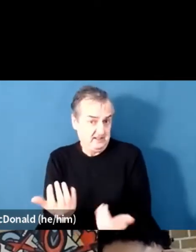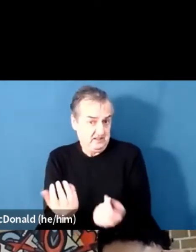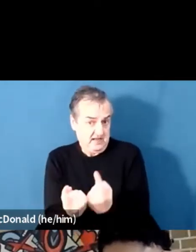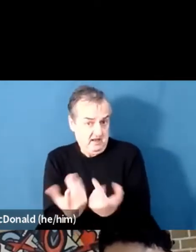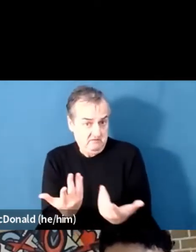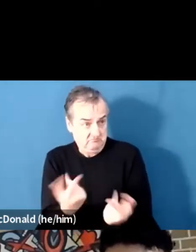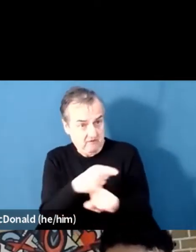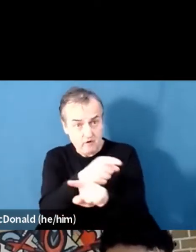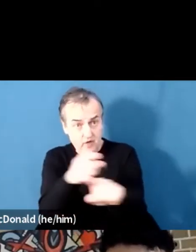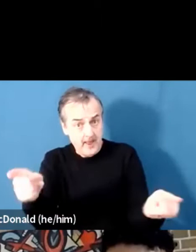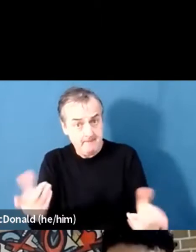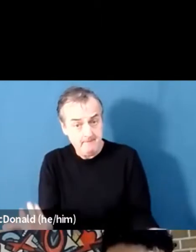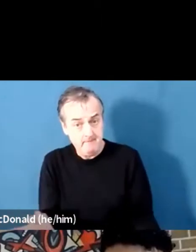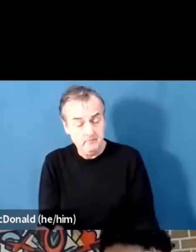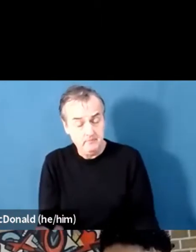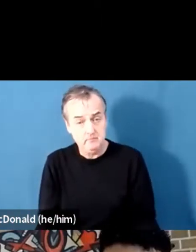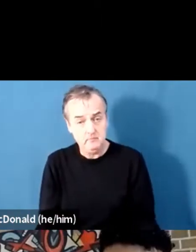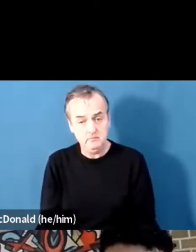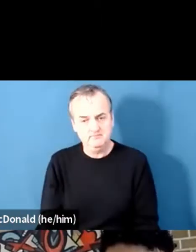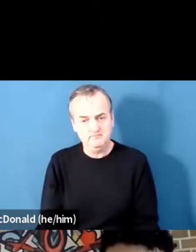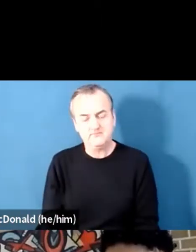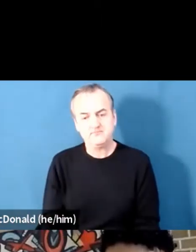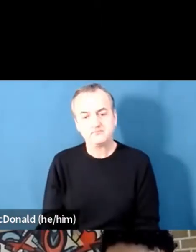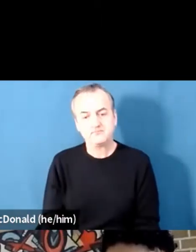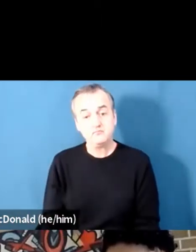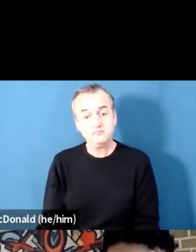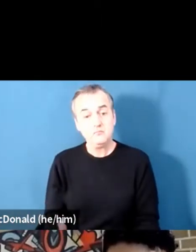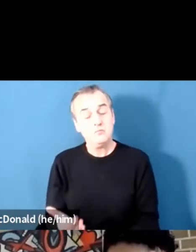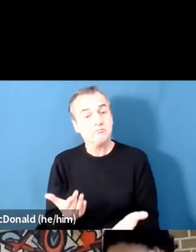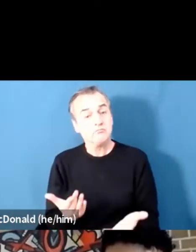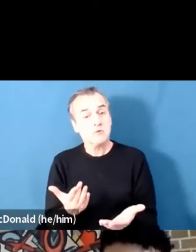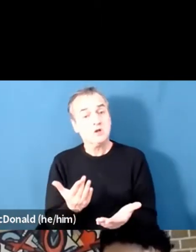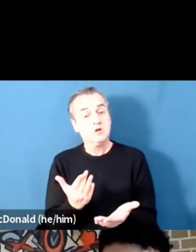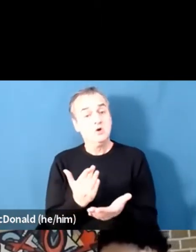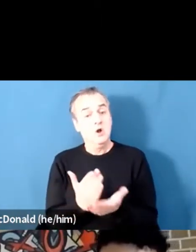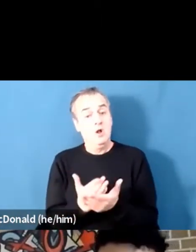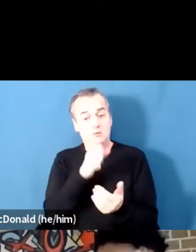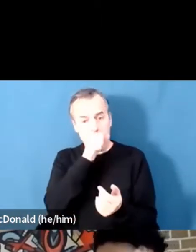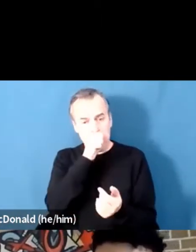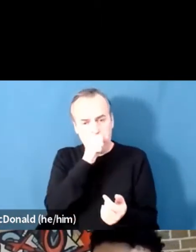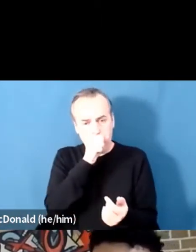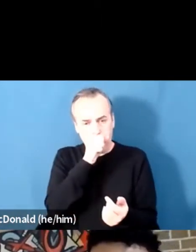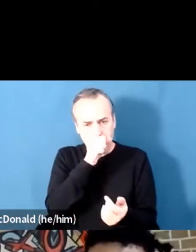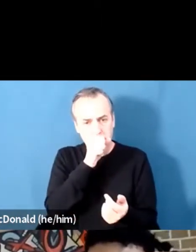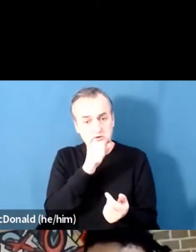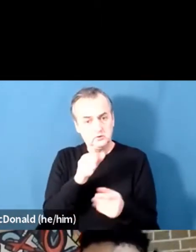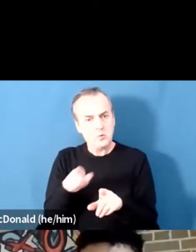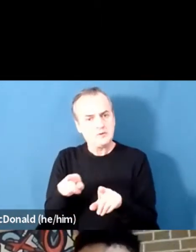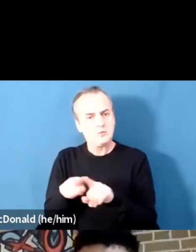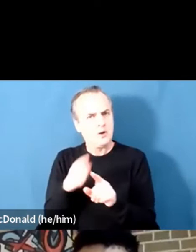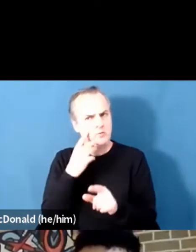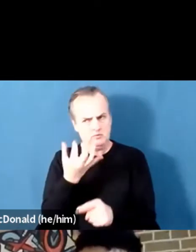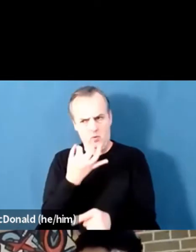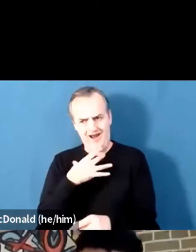of set off on that journey. Yeah, sure. When Hannah and Adam asked me to do this,